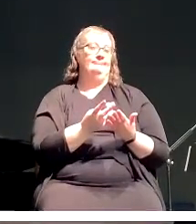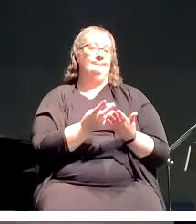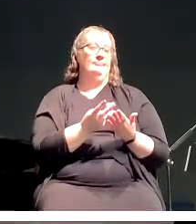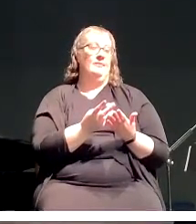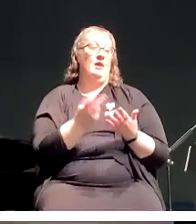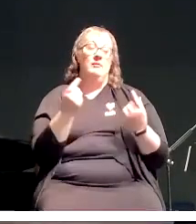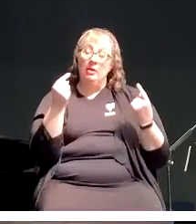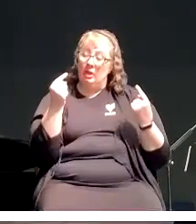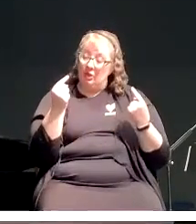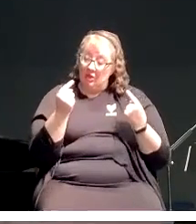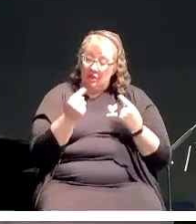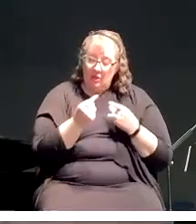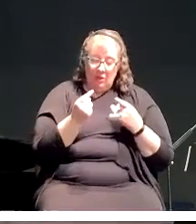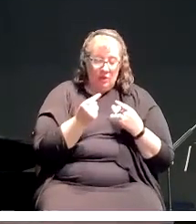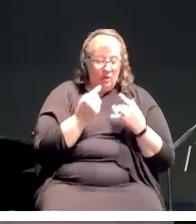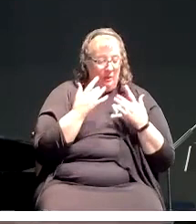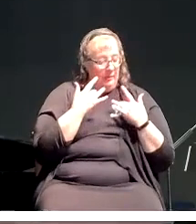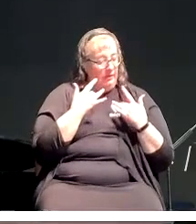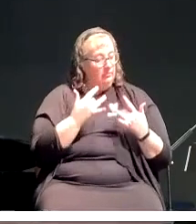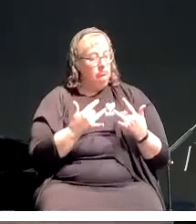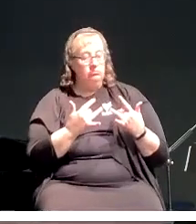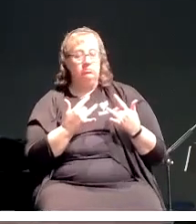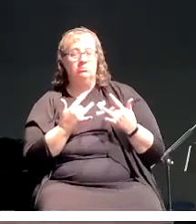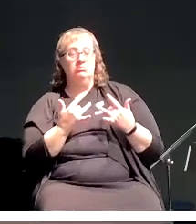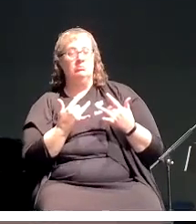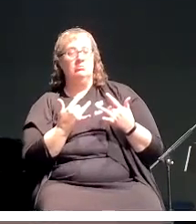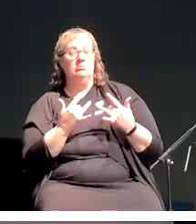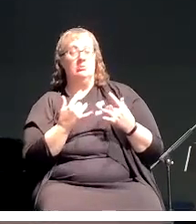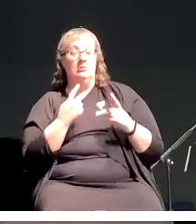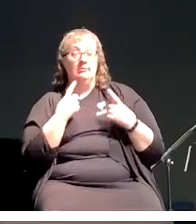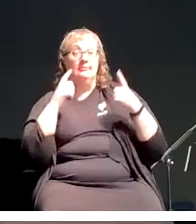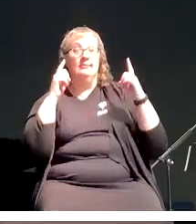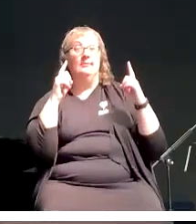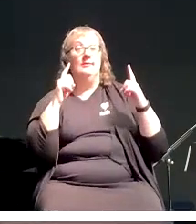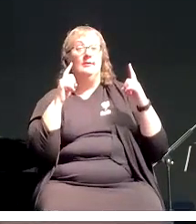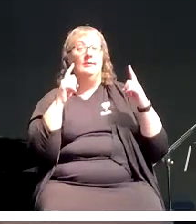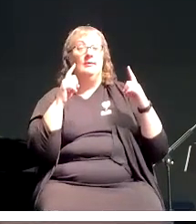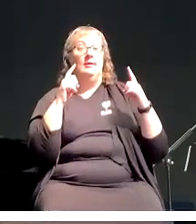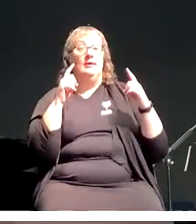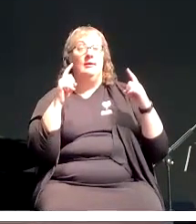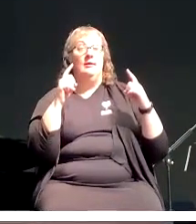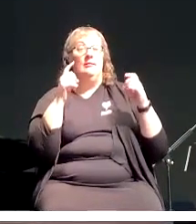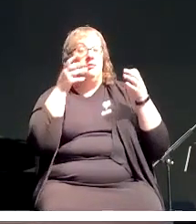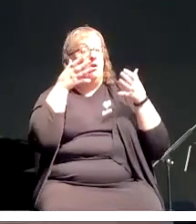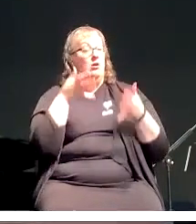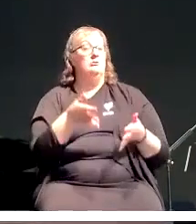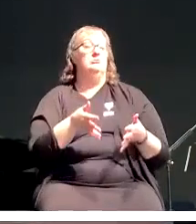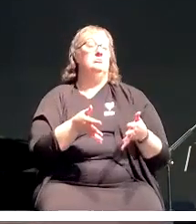have been hurt. I've been let down. And ultimately, I was completely lost.